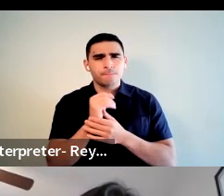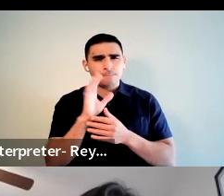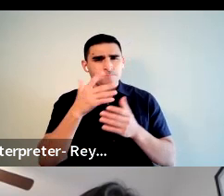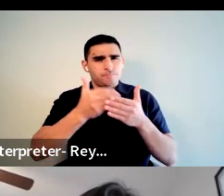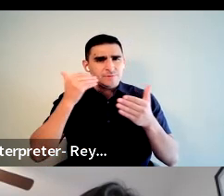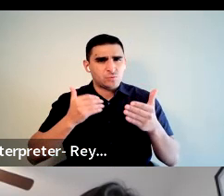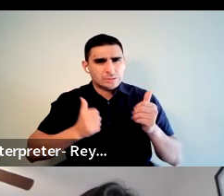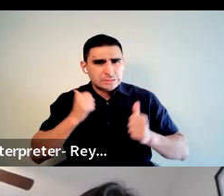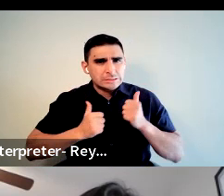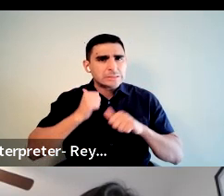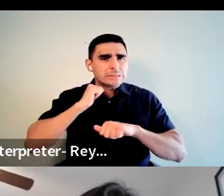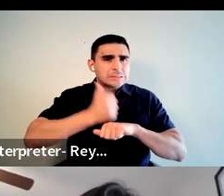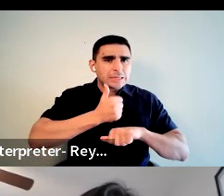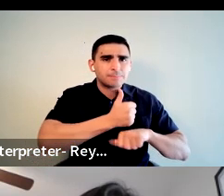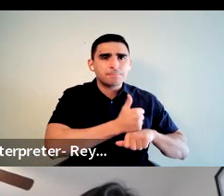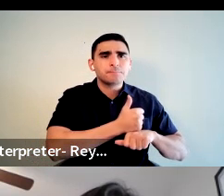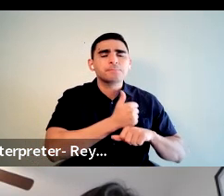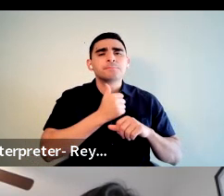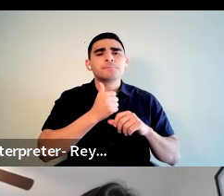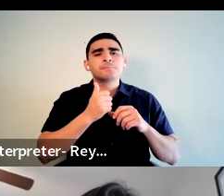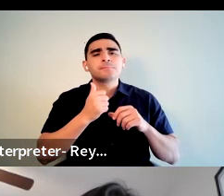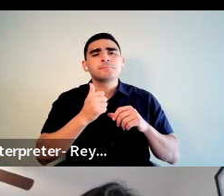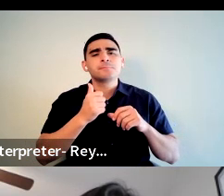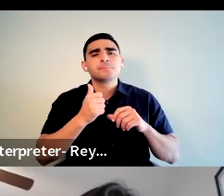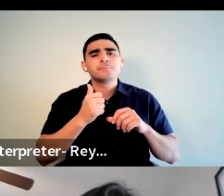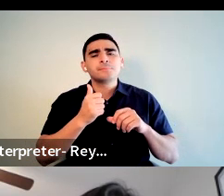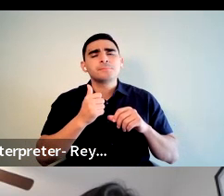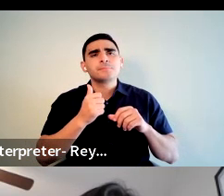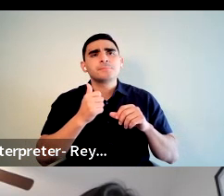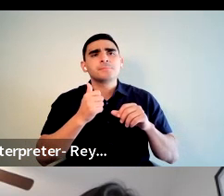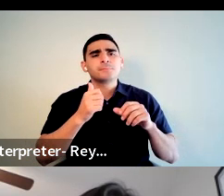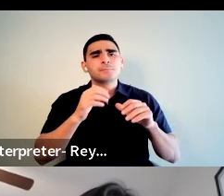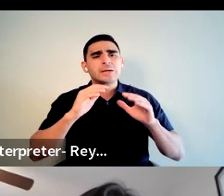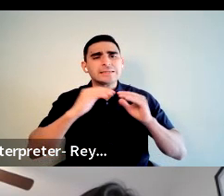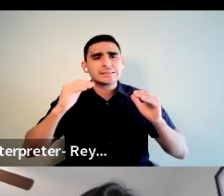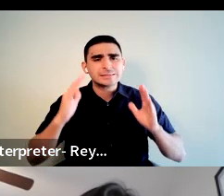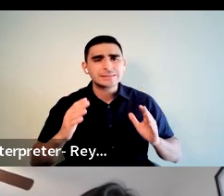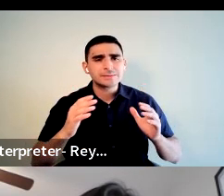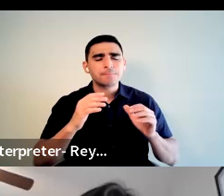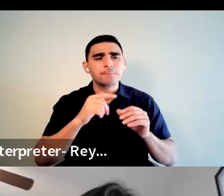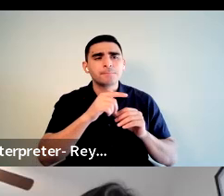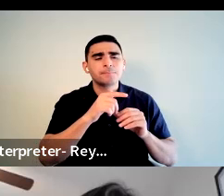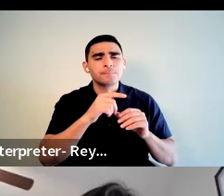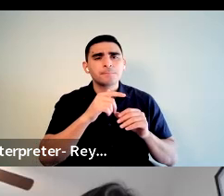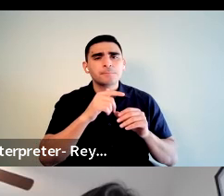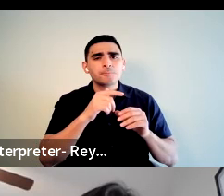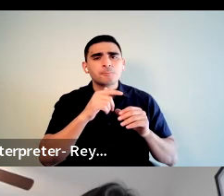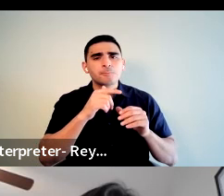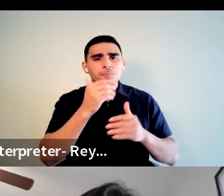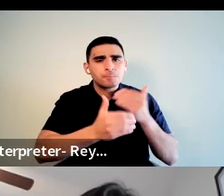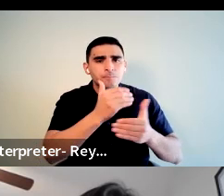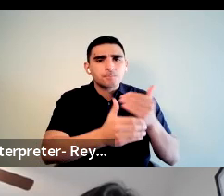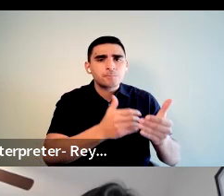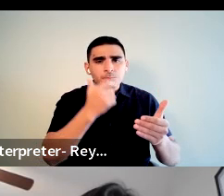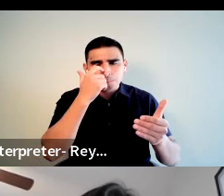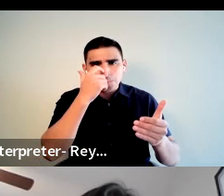and establishing those systems and those places, and then